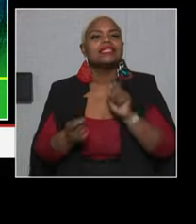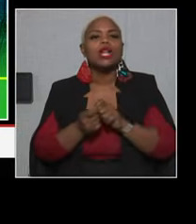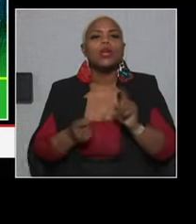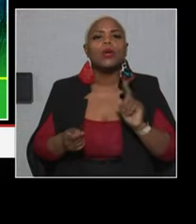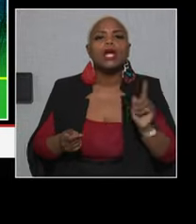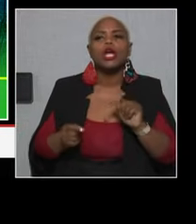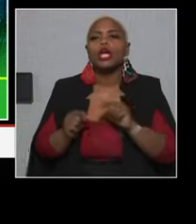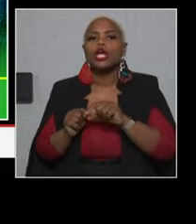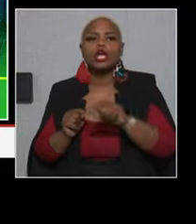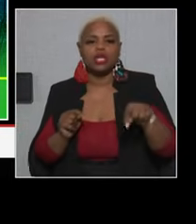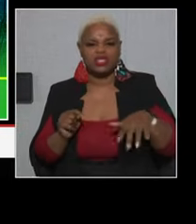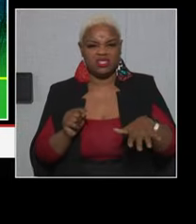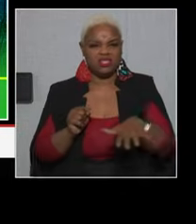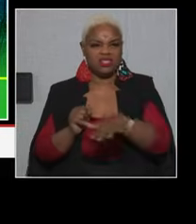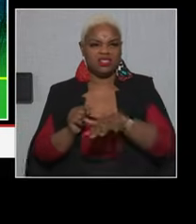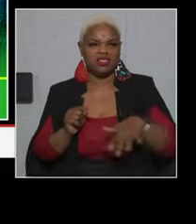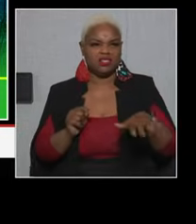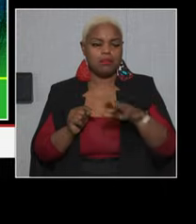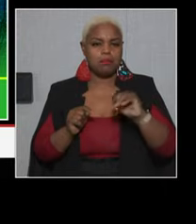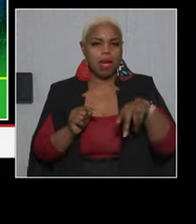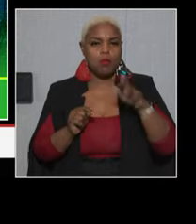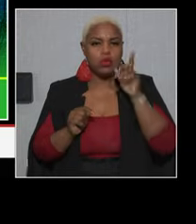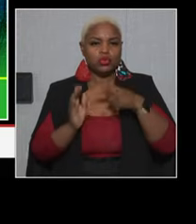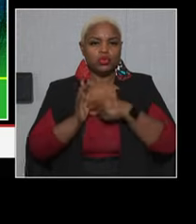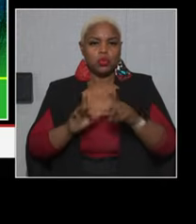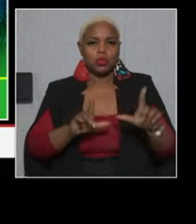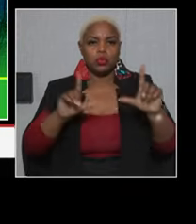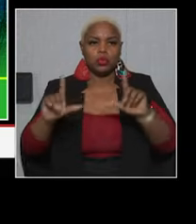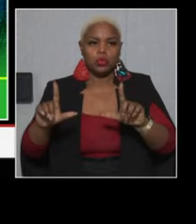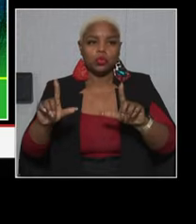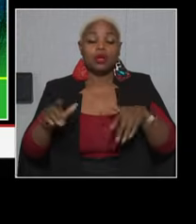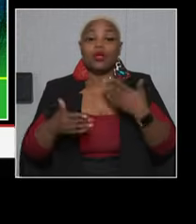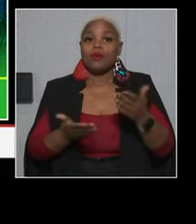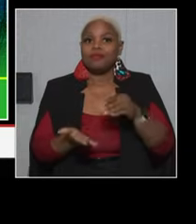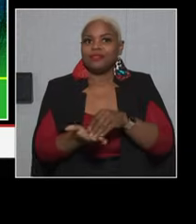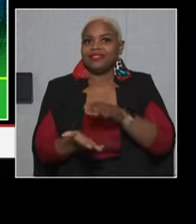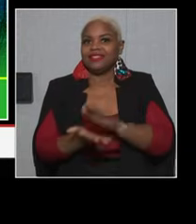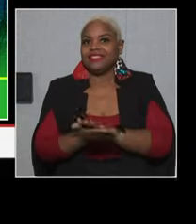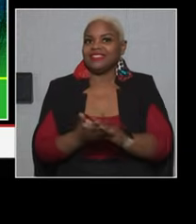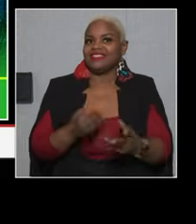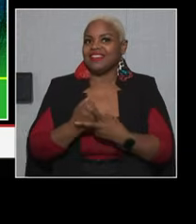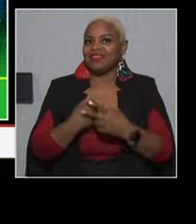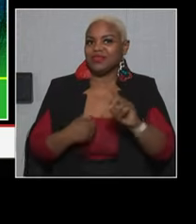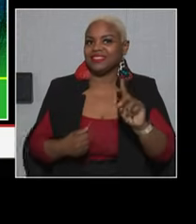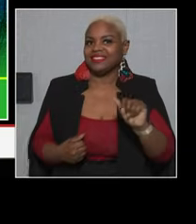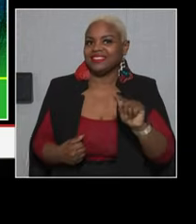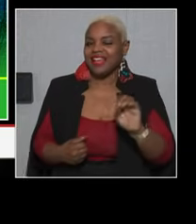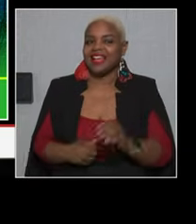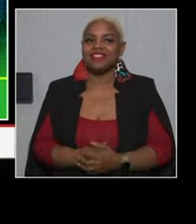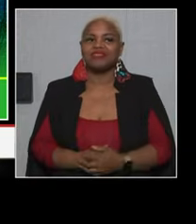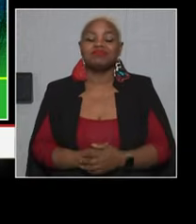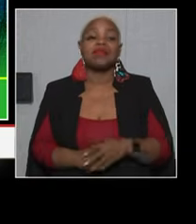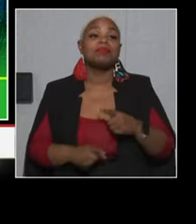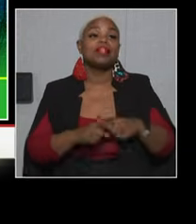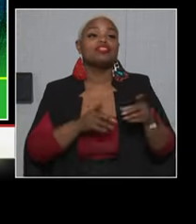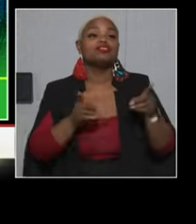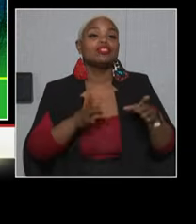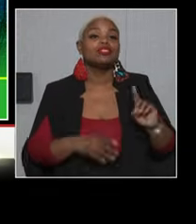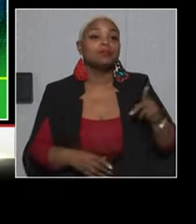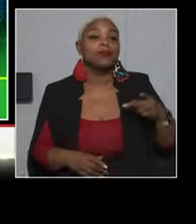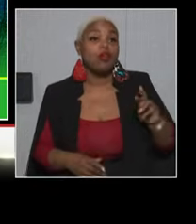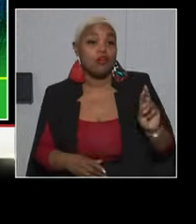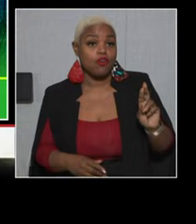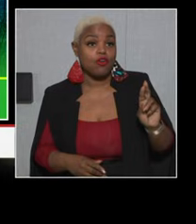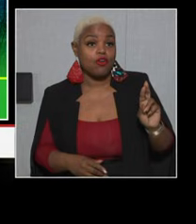later this week. But mark your calendars. We have, and Thenie Freeman, the director of DPR, has set